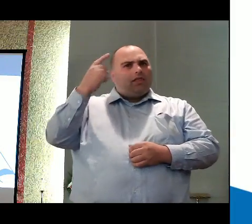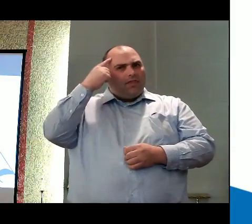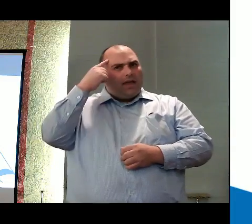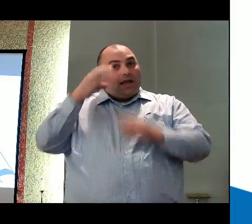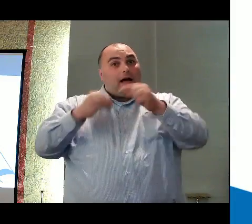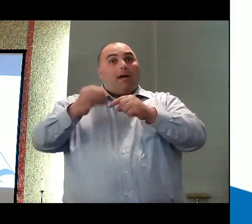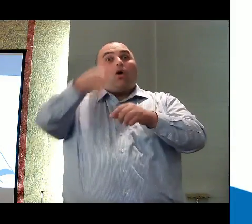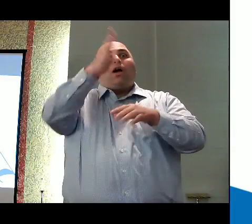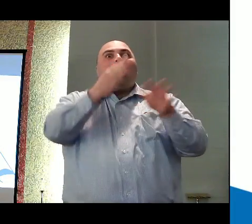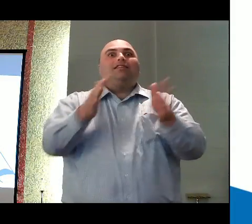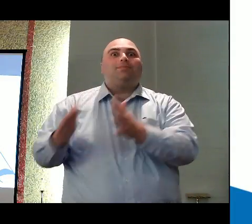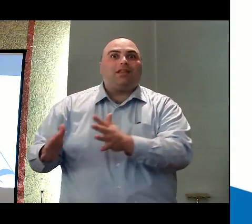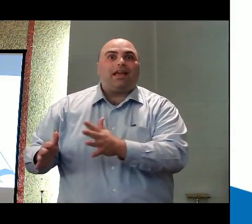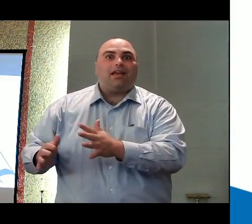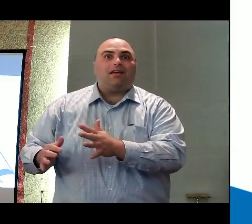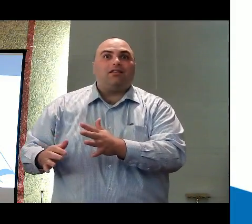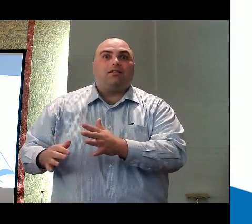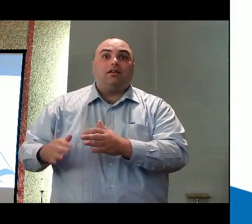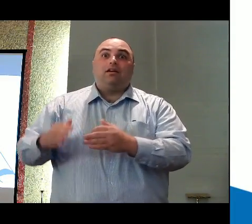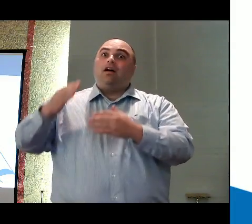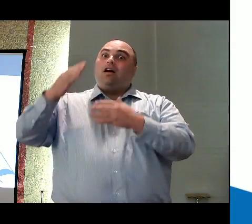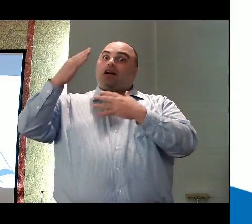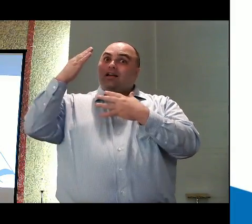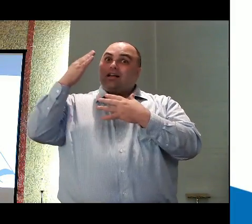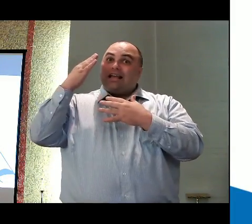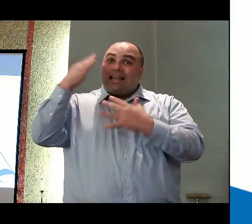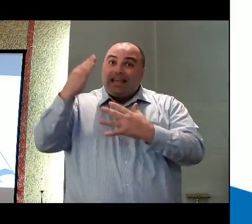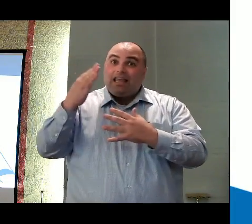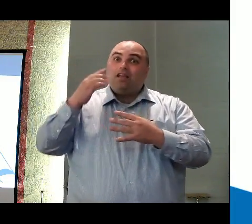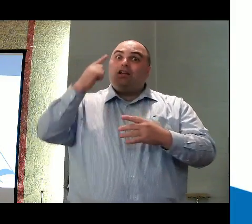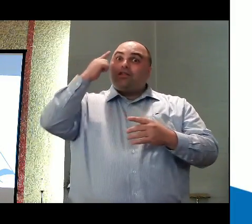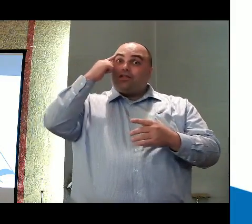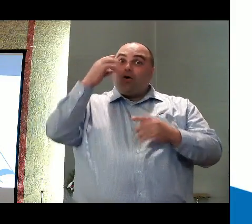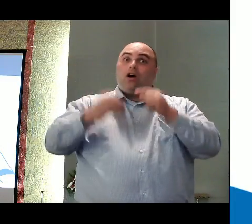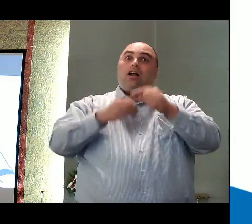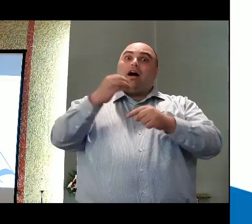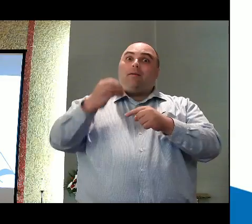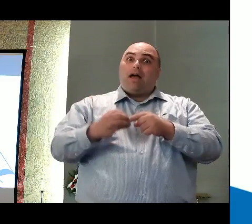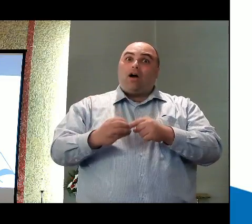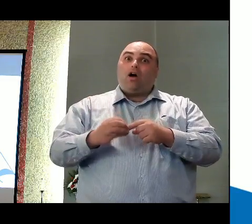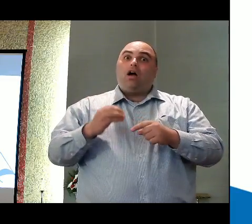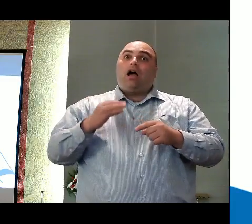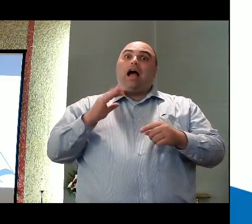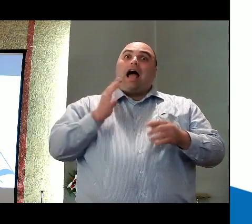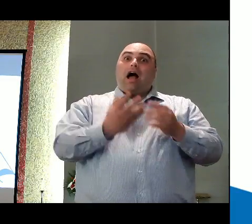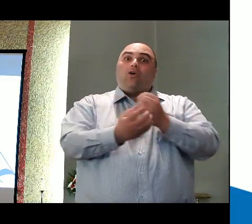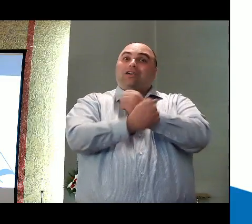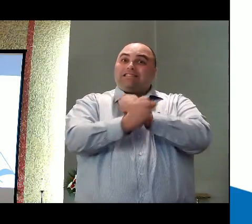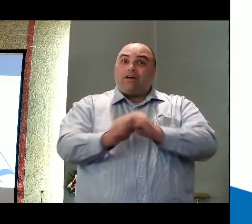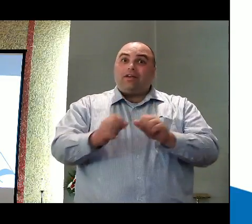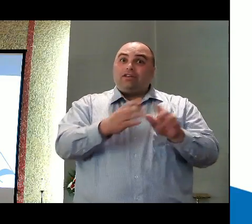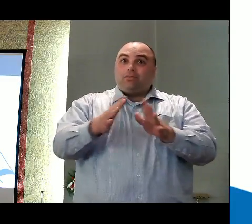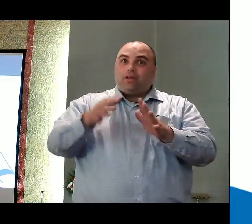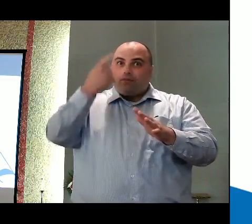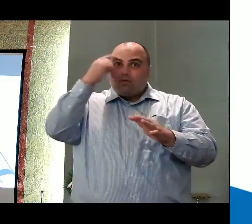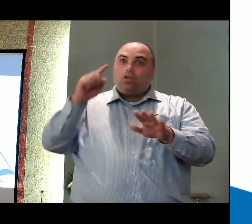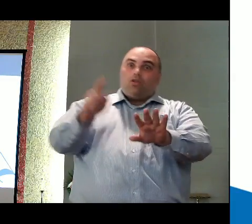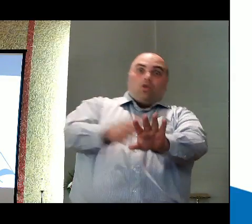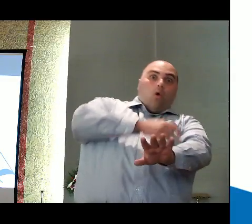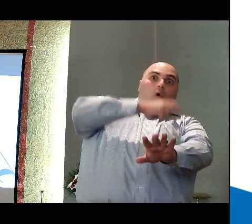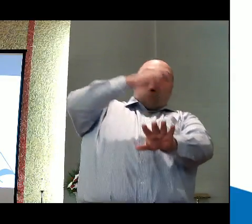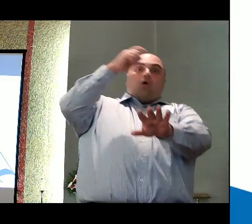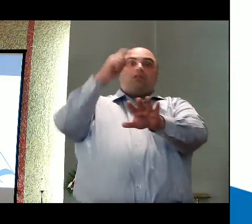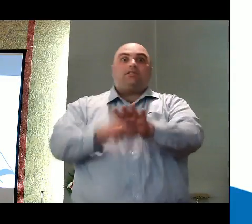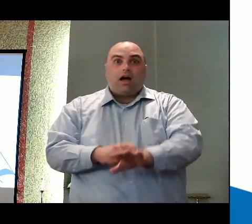You know, now it's silly. It's a little bit silly to think this way, so bear with me for a minute. Because, you know, God is outside of time. God knew before anything happened that it was